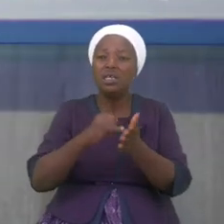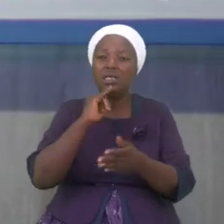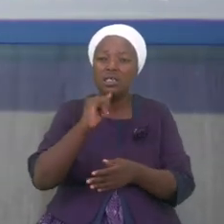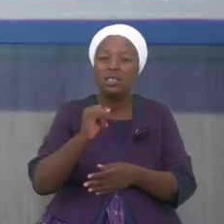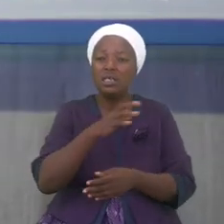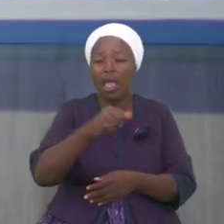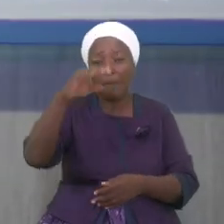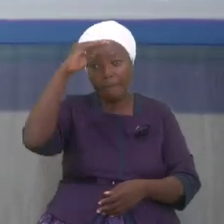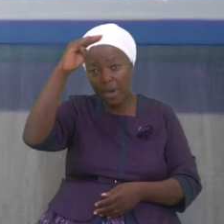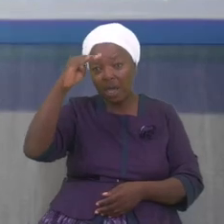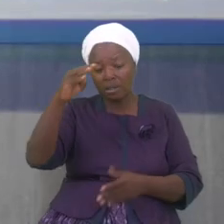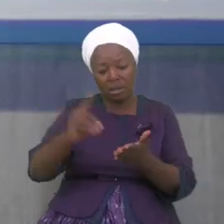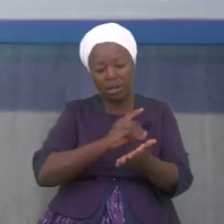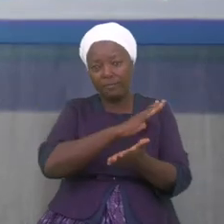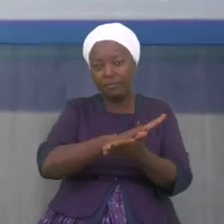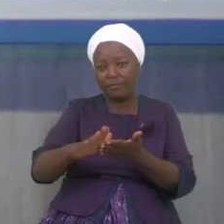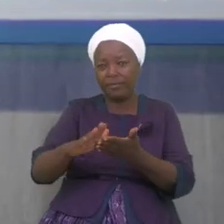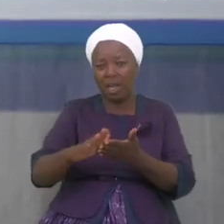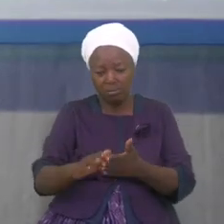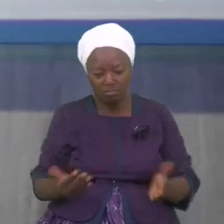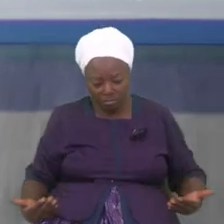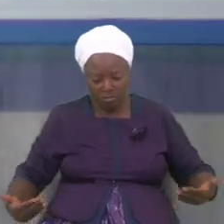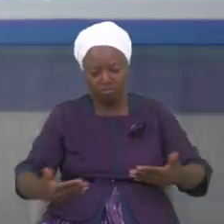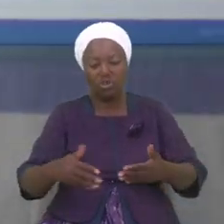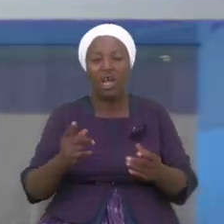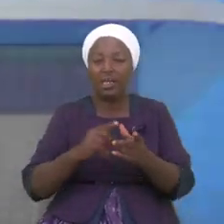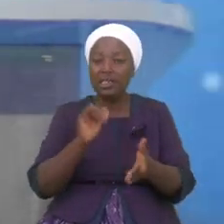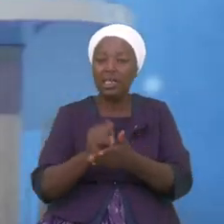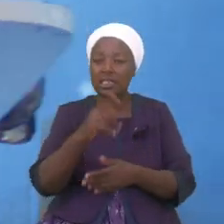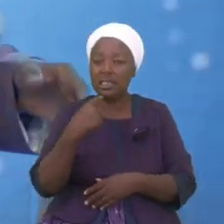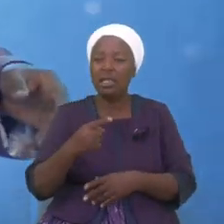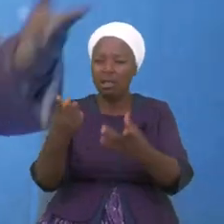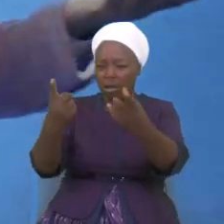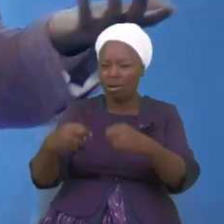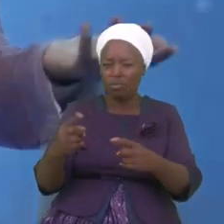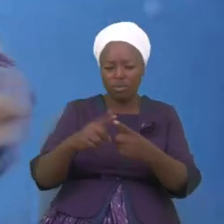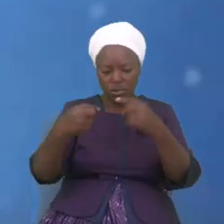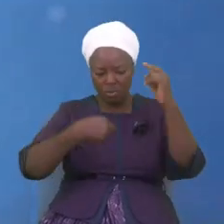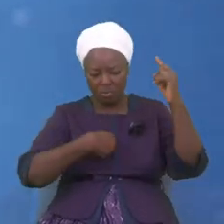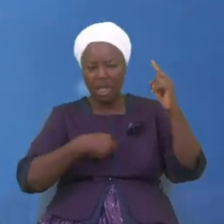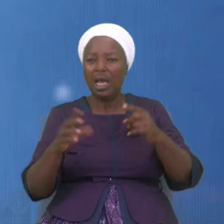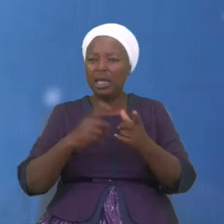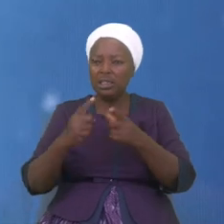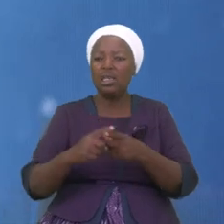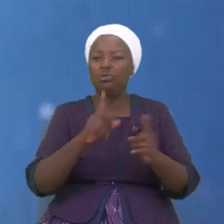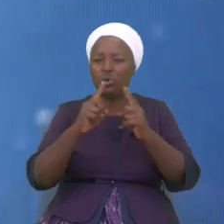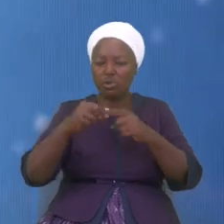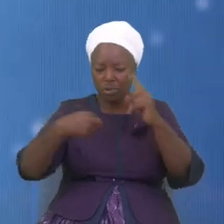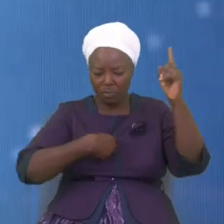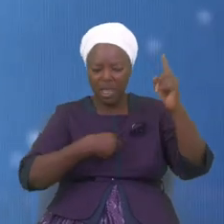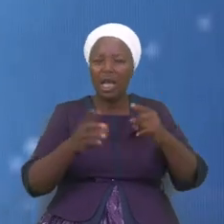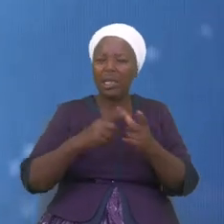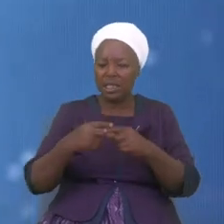human divine consultation that he says, come to me and consult with me and tell